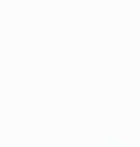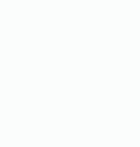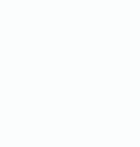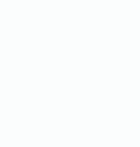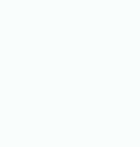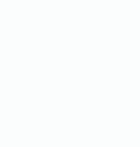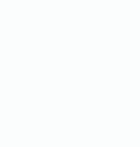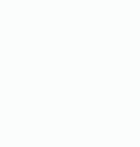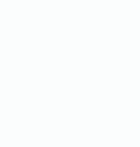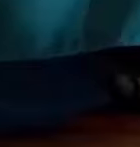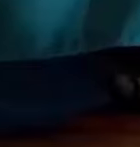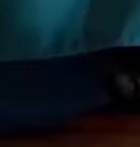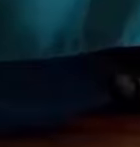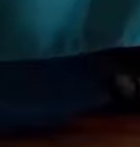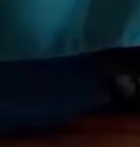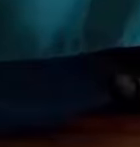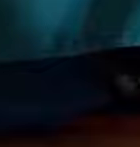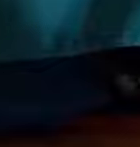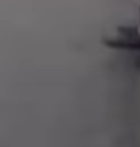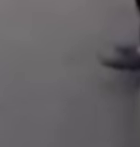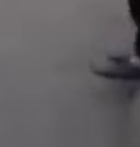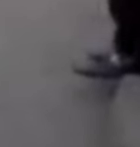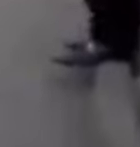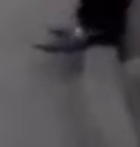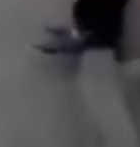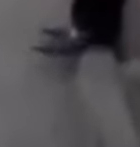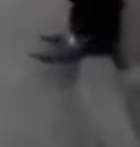our inspiration. Majina ni Rose Musimbi Ambuga. John alianza na